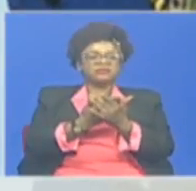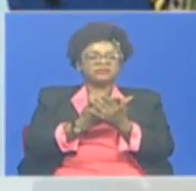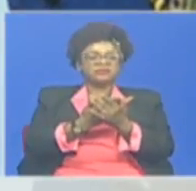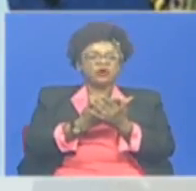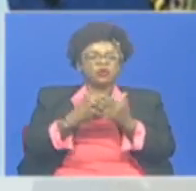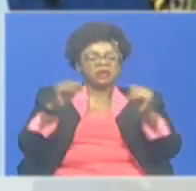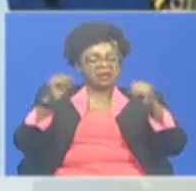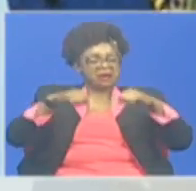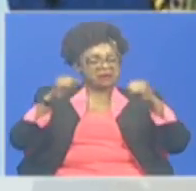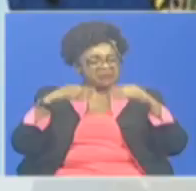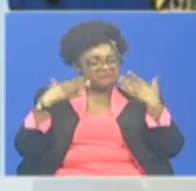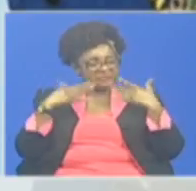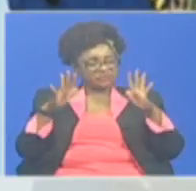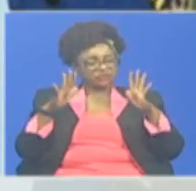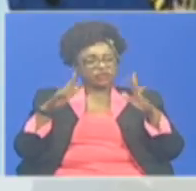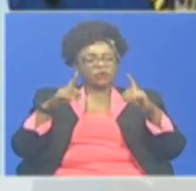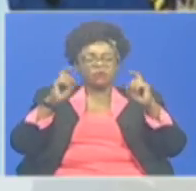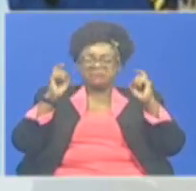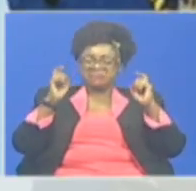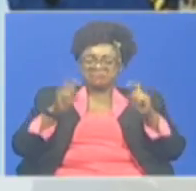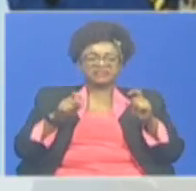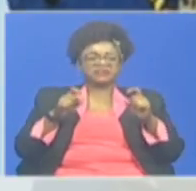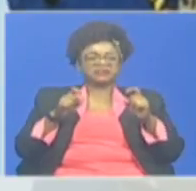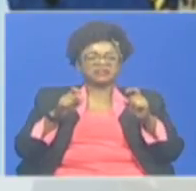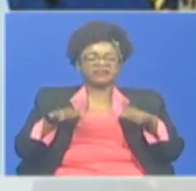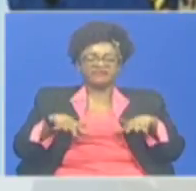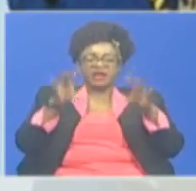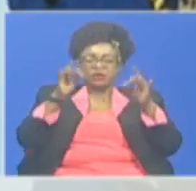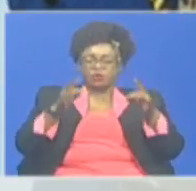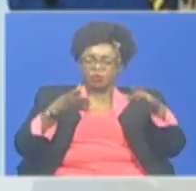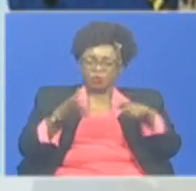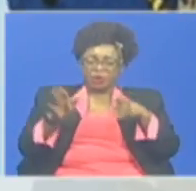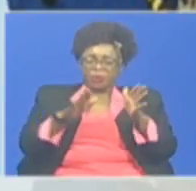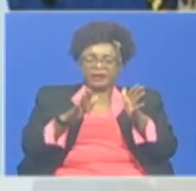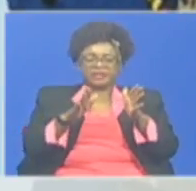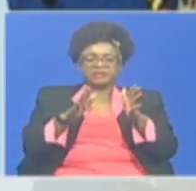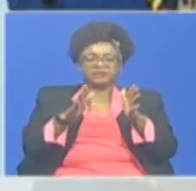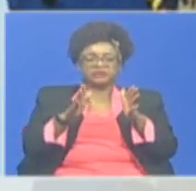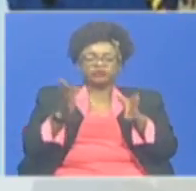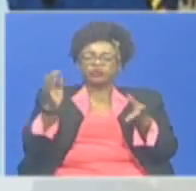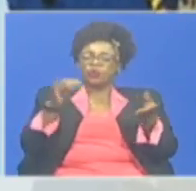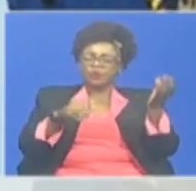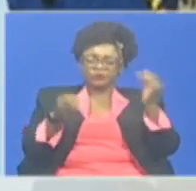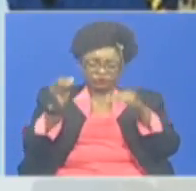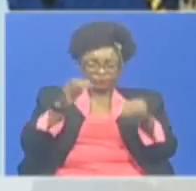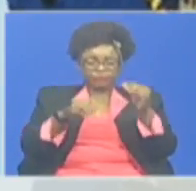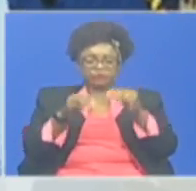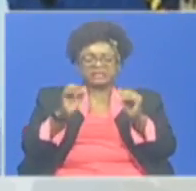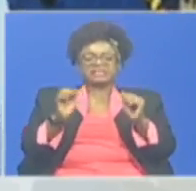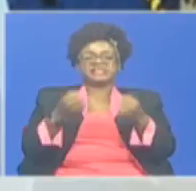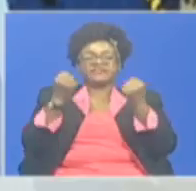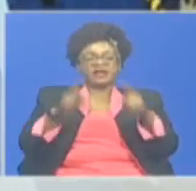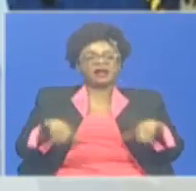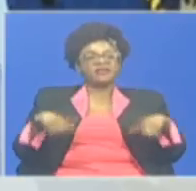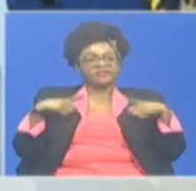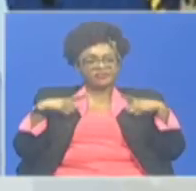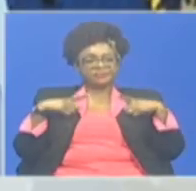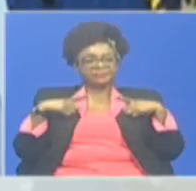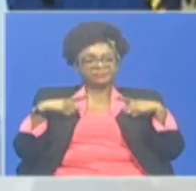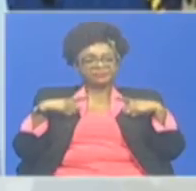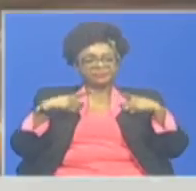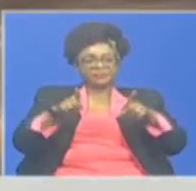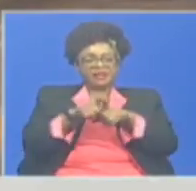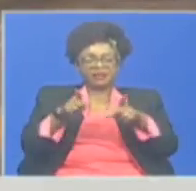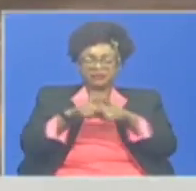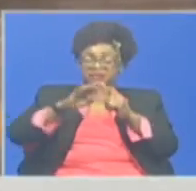agreed that we have to find ways to positively contribute in saving lives. But even as the county heads